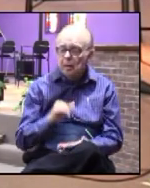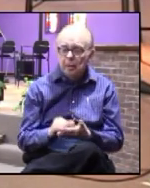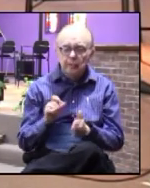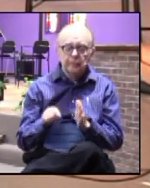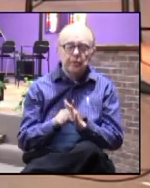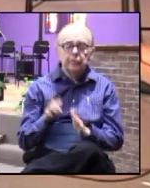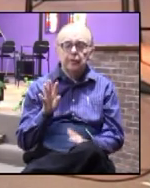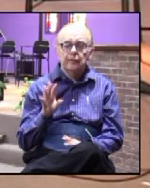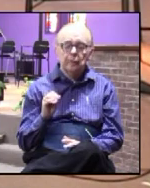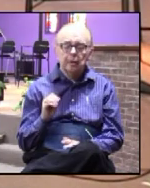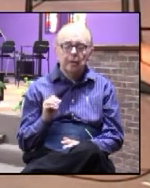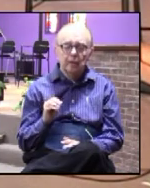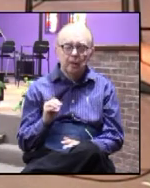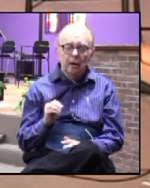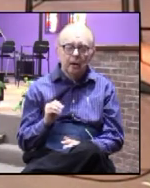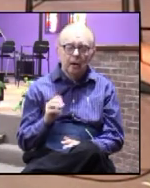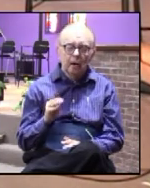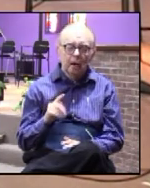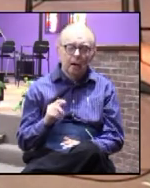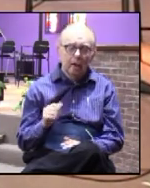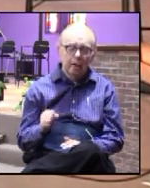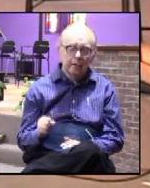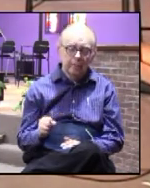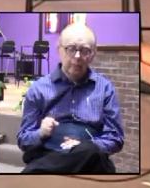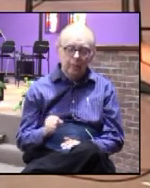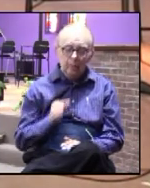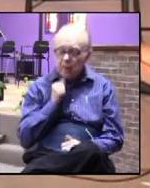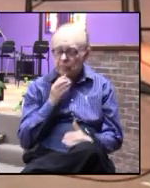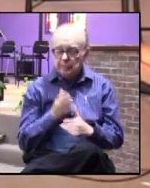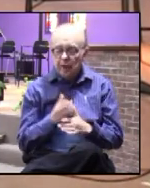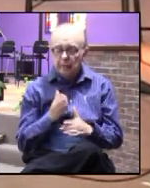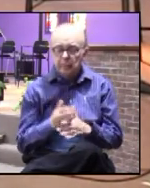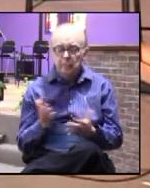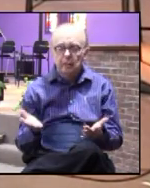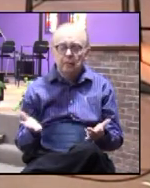40. Martha was distracted